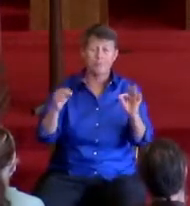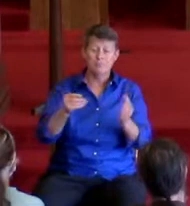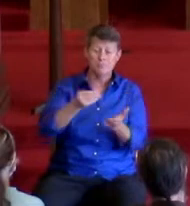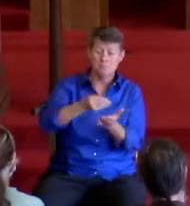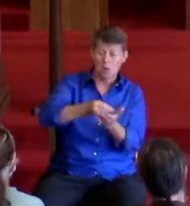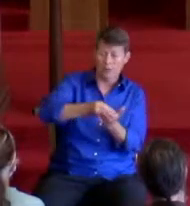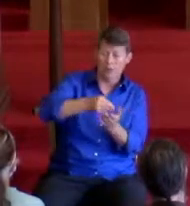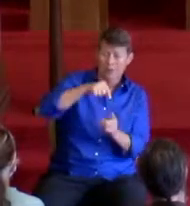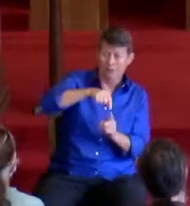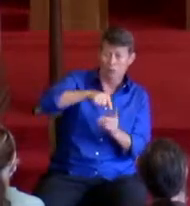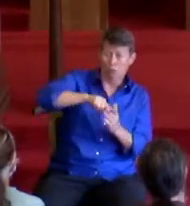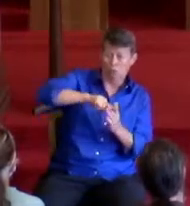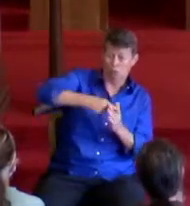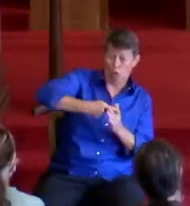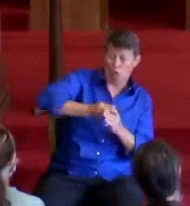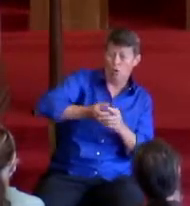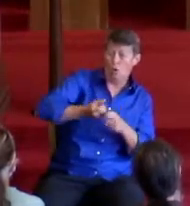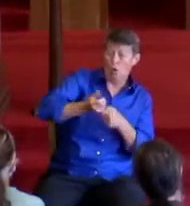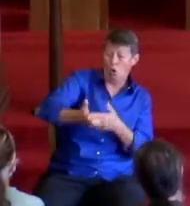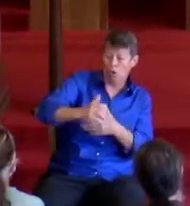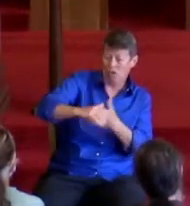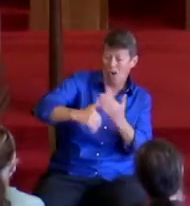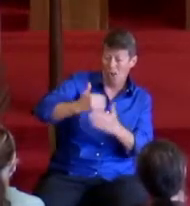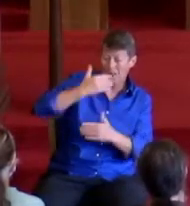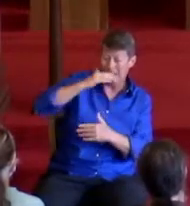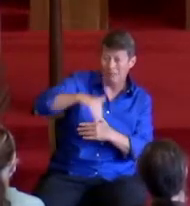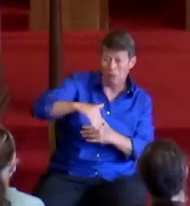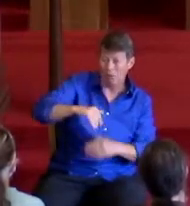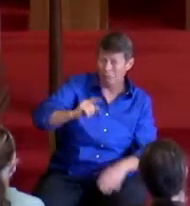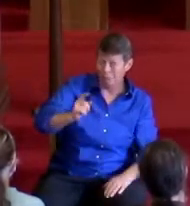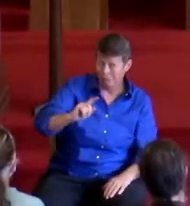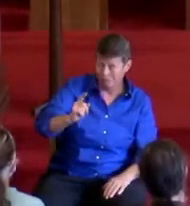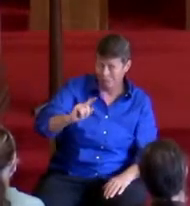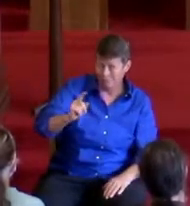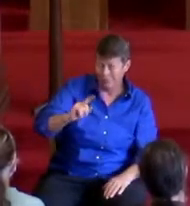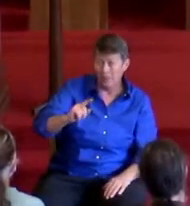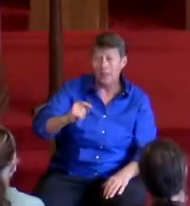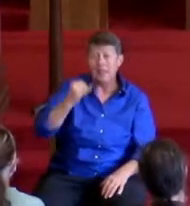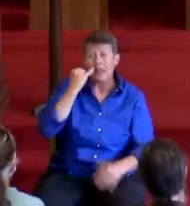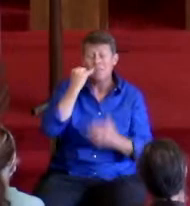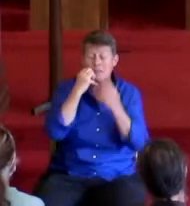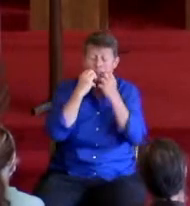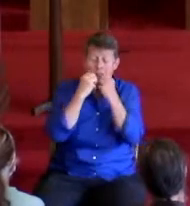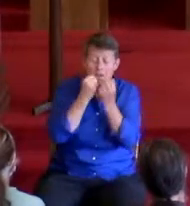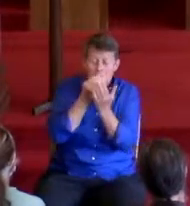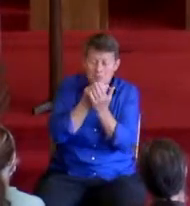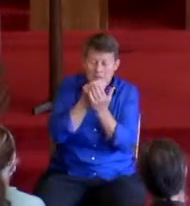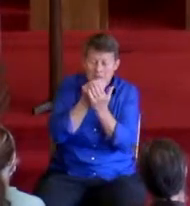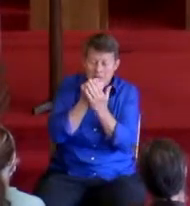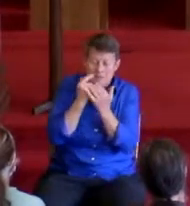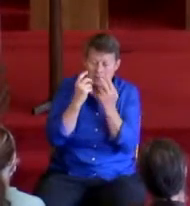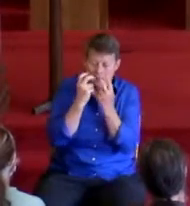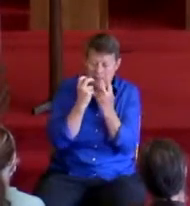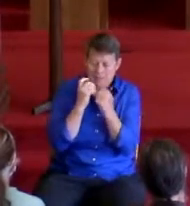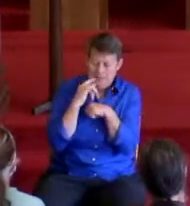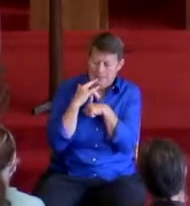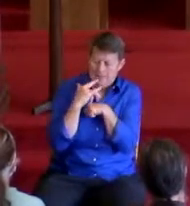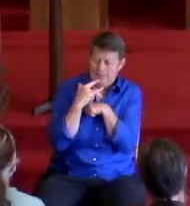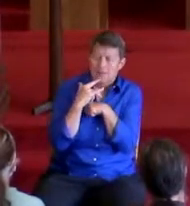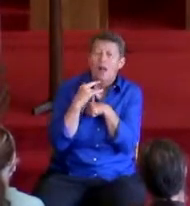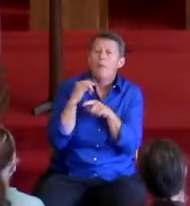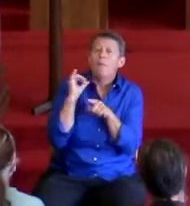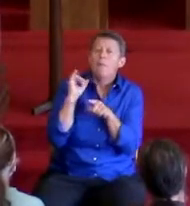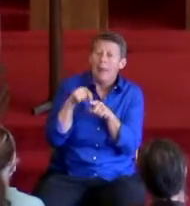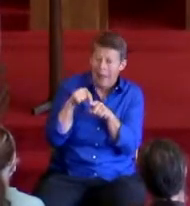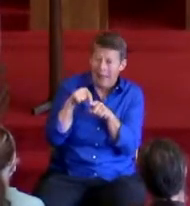The love of money is the root of all kinds of evil. And in 2 Timothy it says, some have wandered away from the